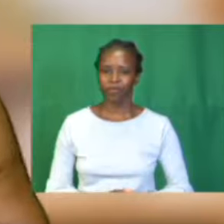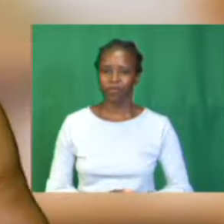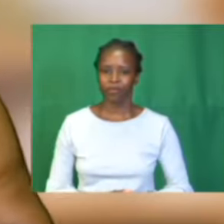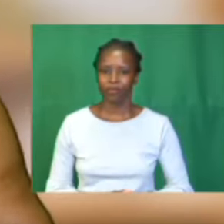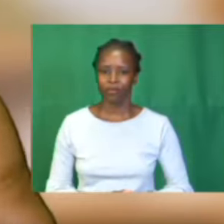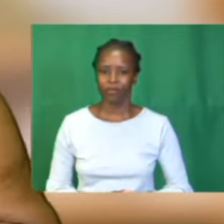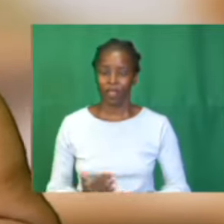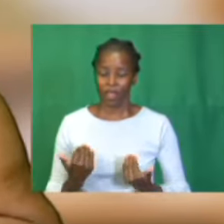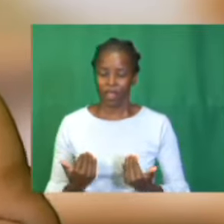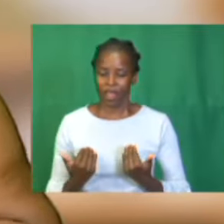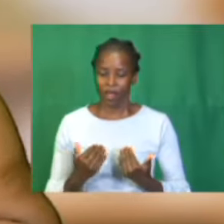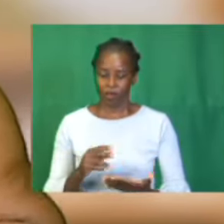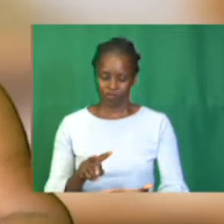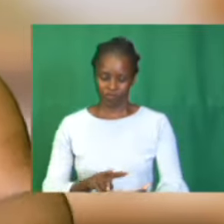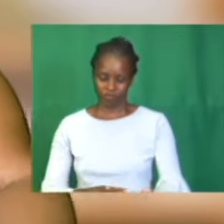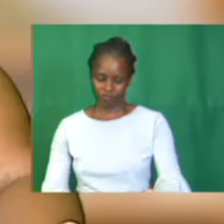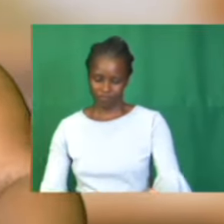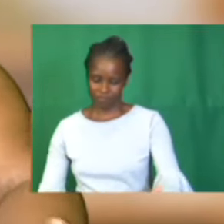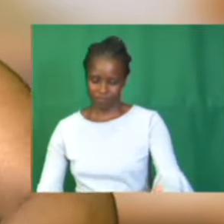through the lesson, reading.